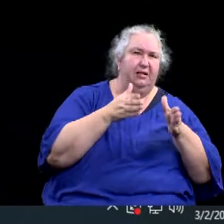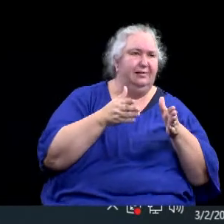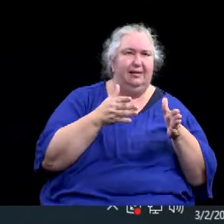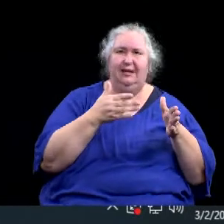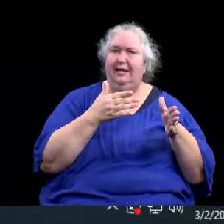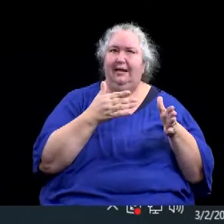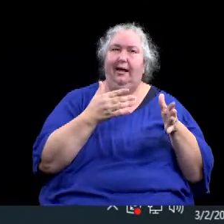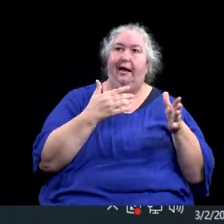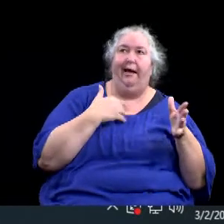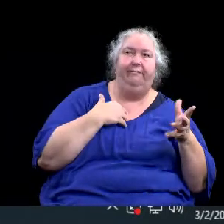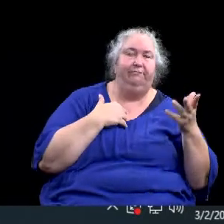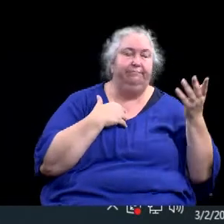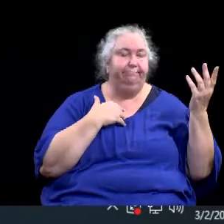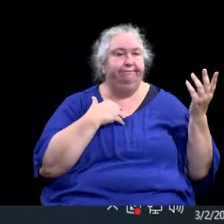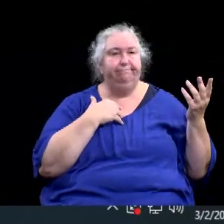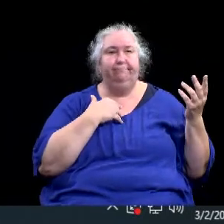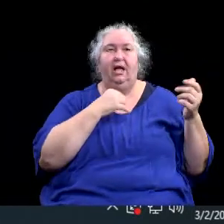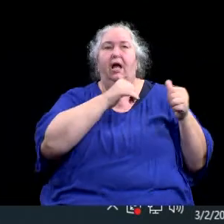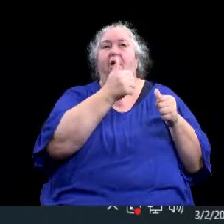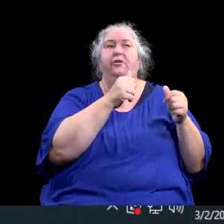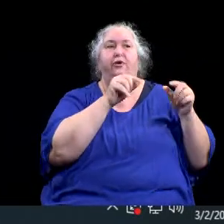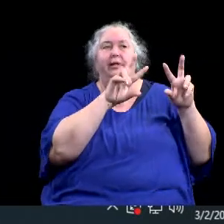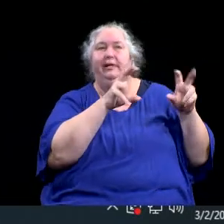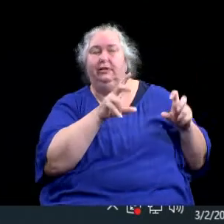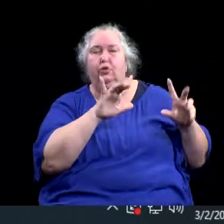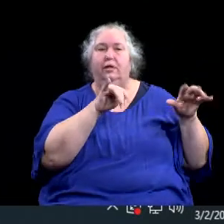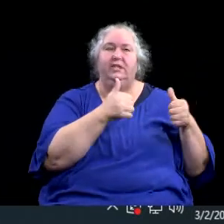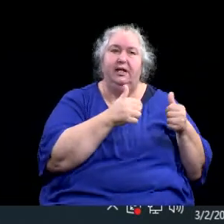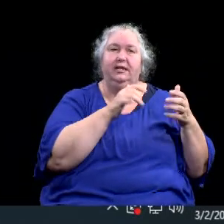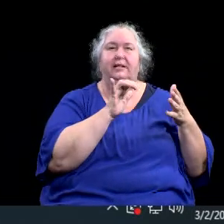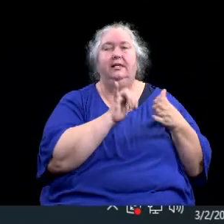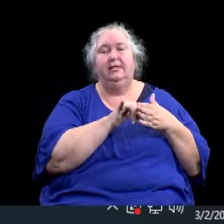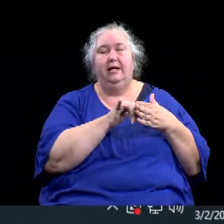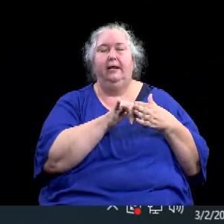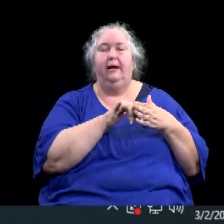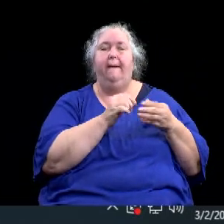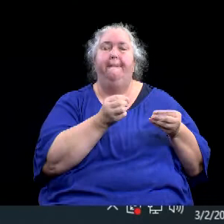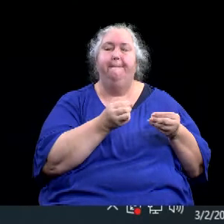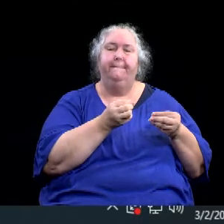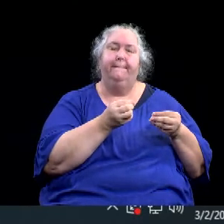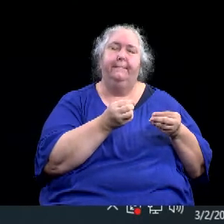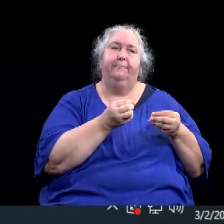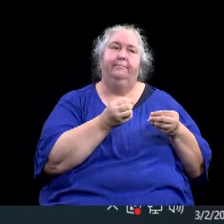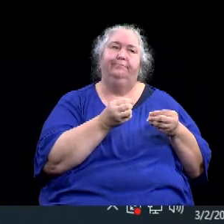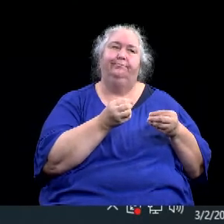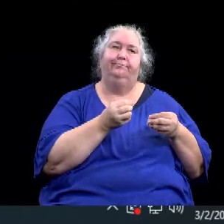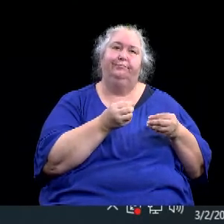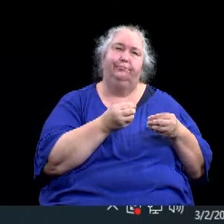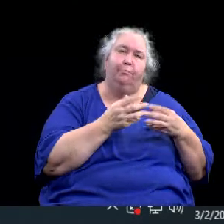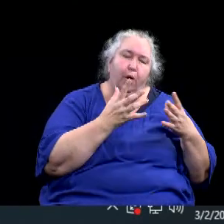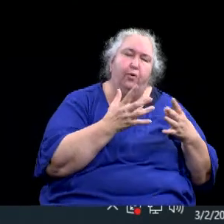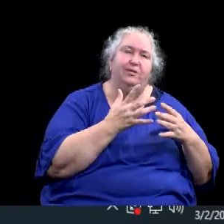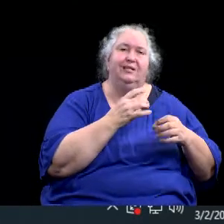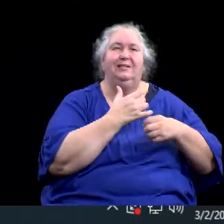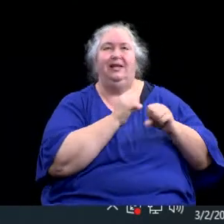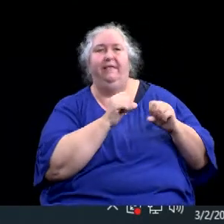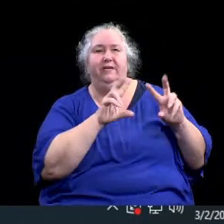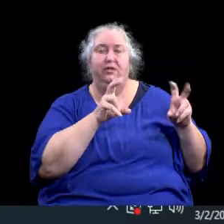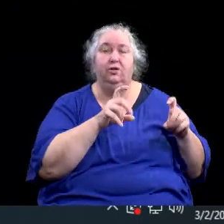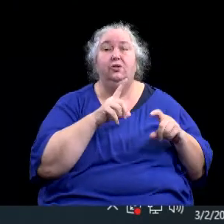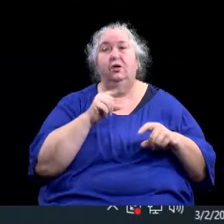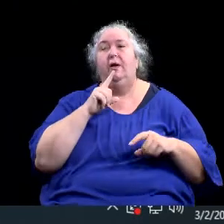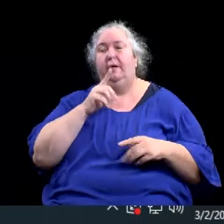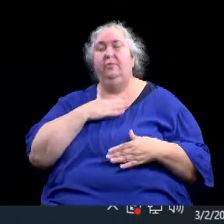that pose safety risks to our residents. So just really appreciate both Dr. Northcutt raising the issue and our city staff doing their